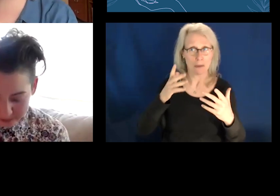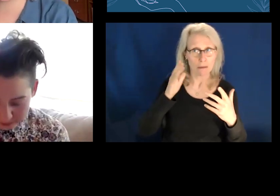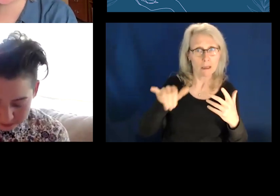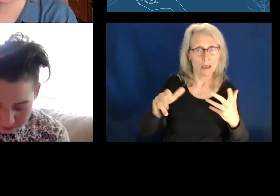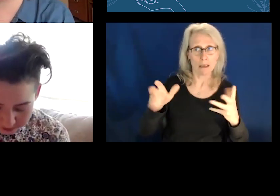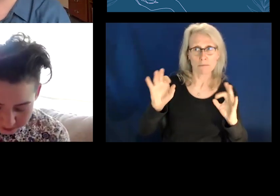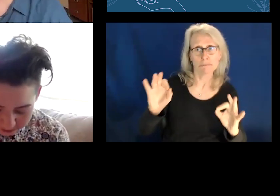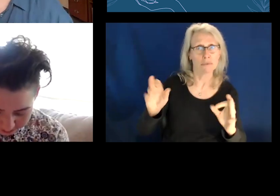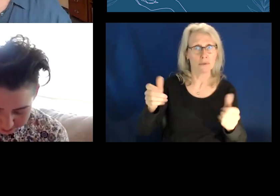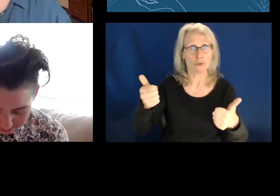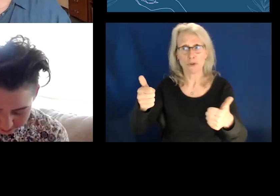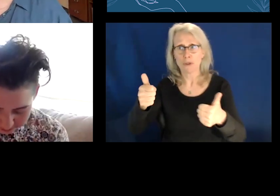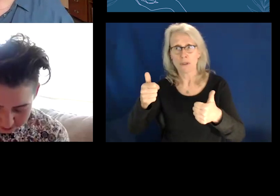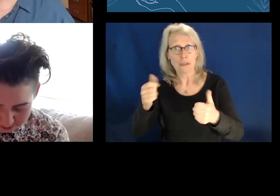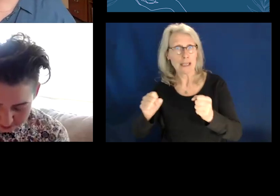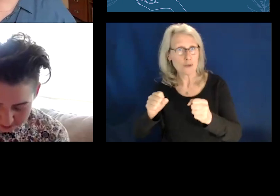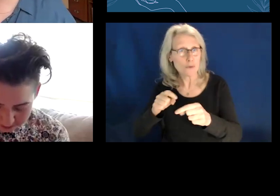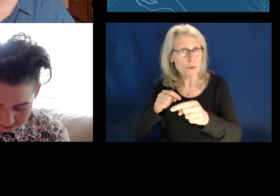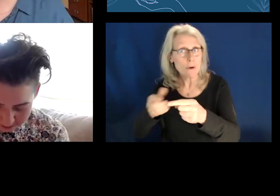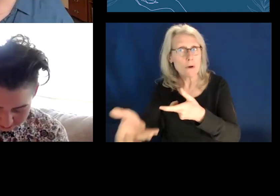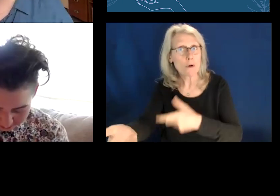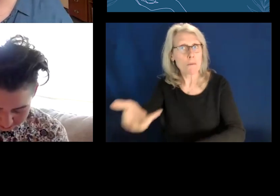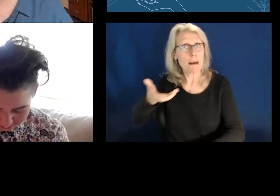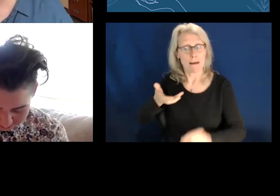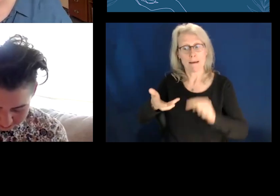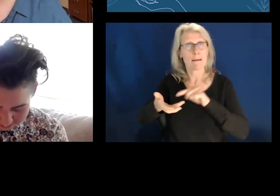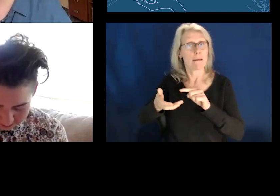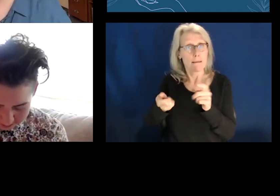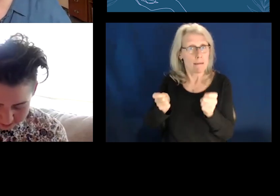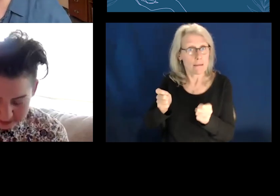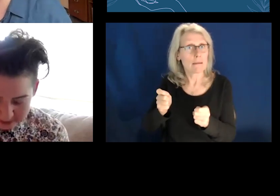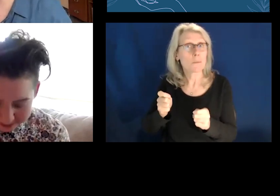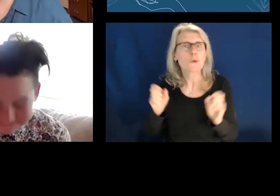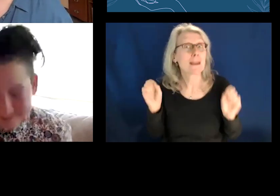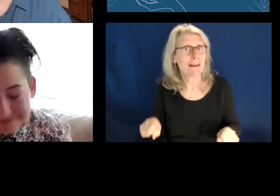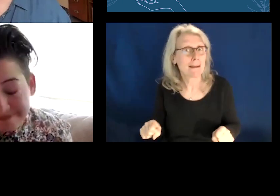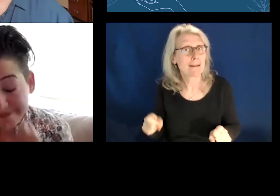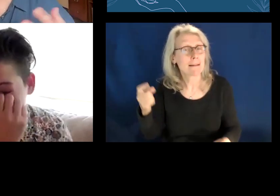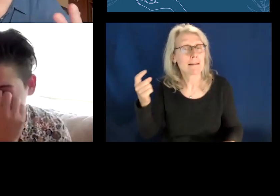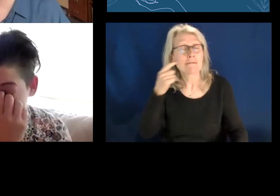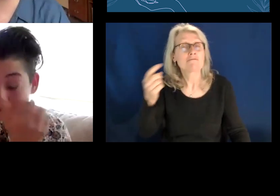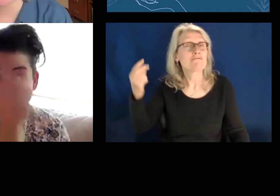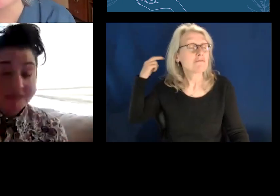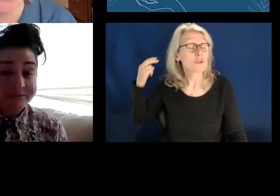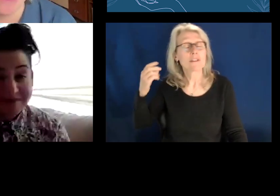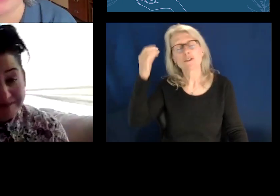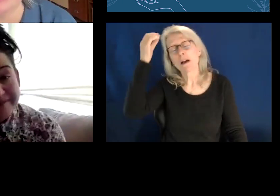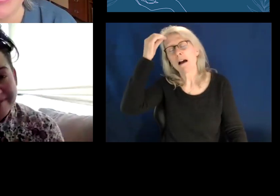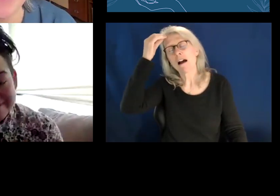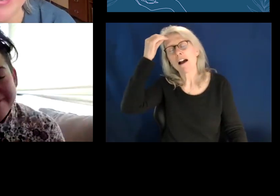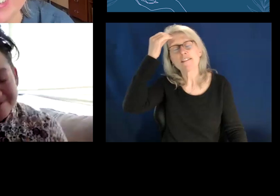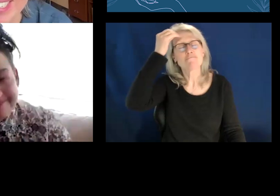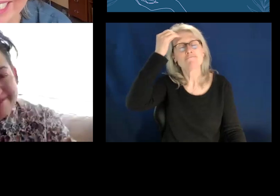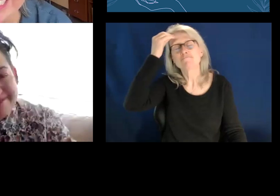to return, but the idea that you actually can return anytime you want, right? You can wander there in your mind